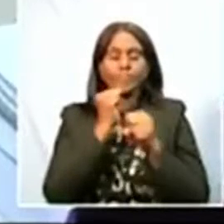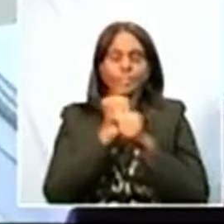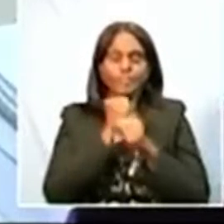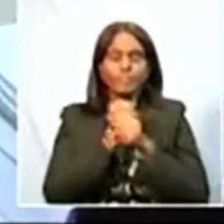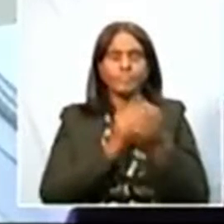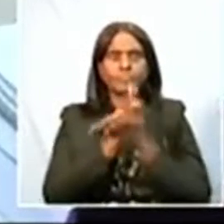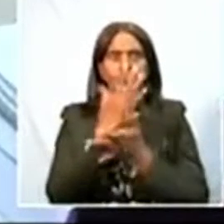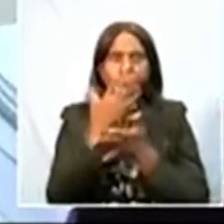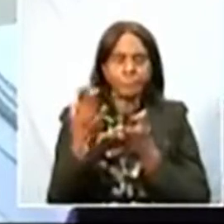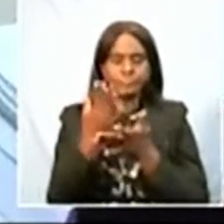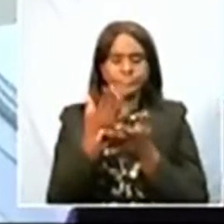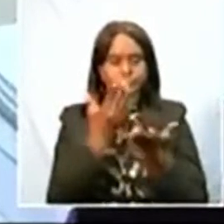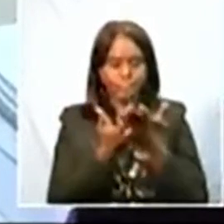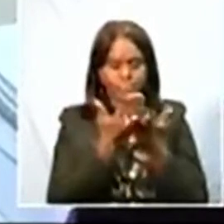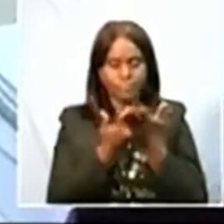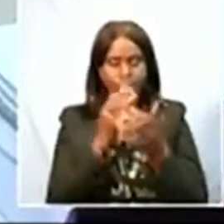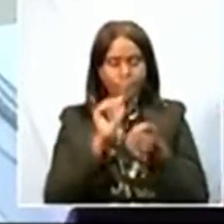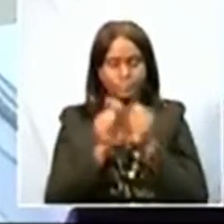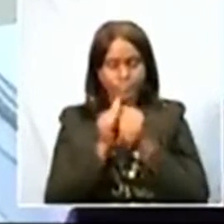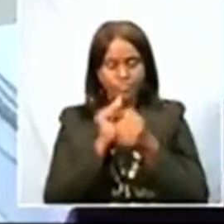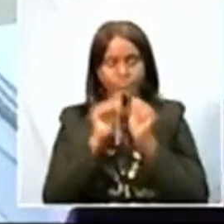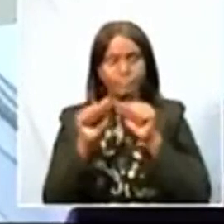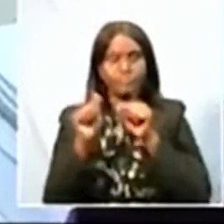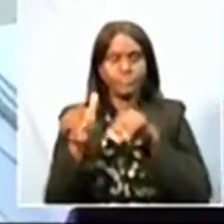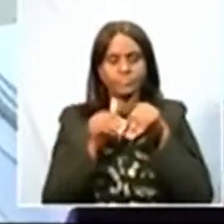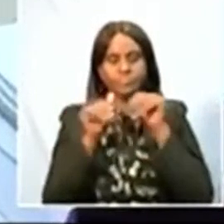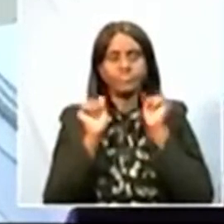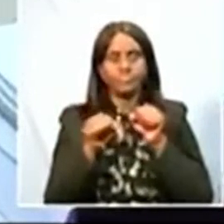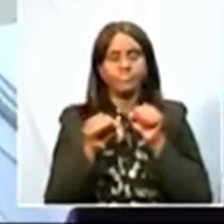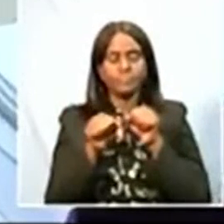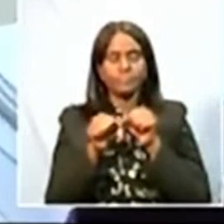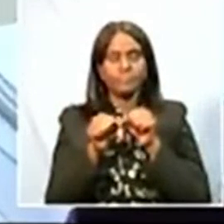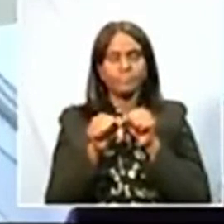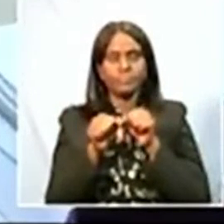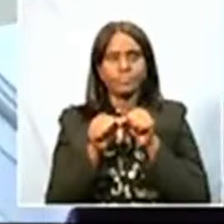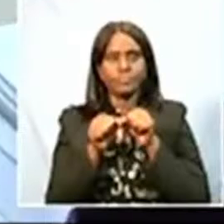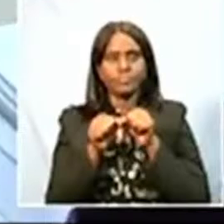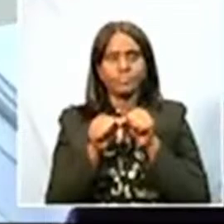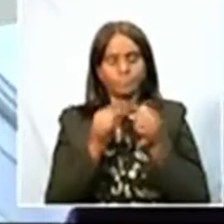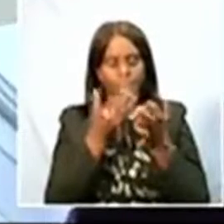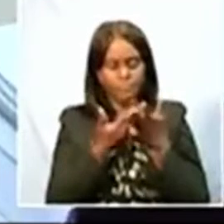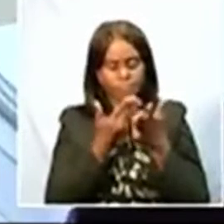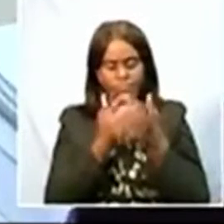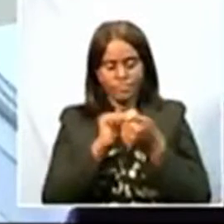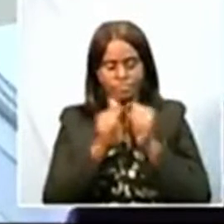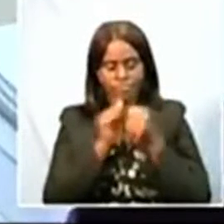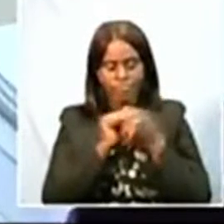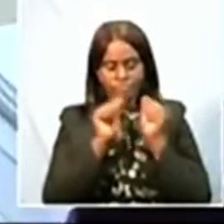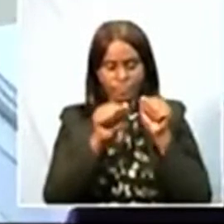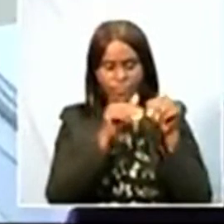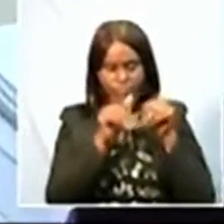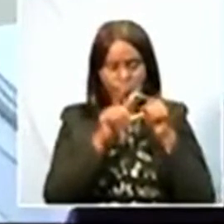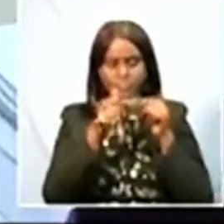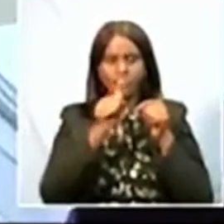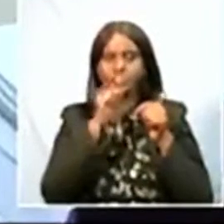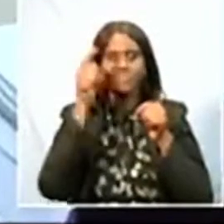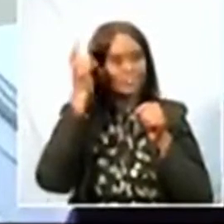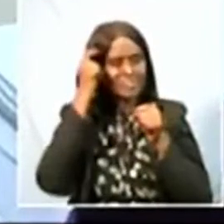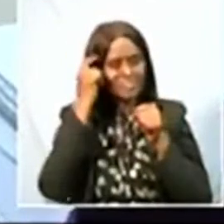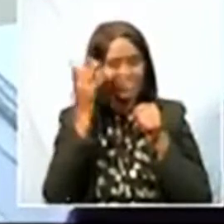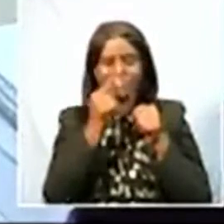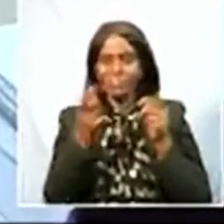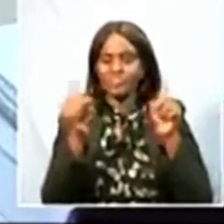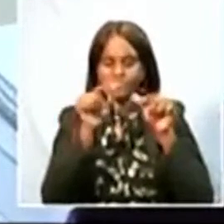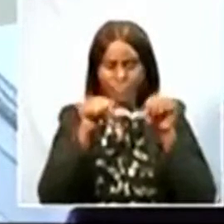things. These queries could have been avoided. These queries could have been avoided. But you don't mind